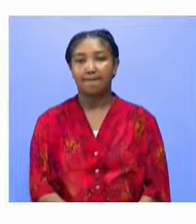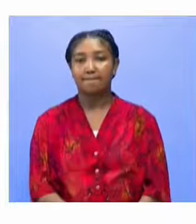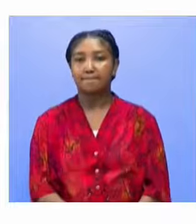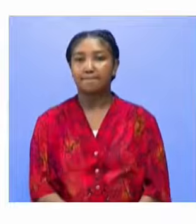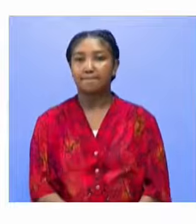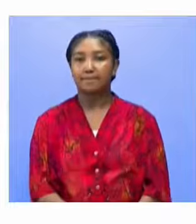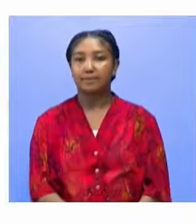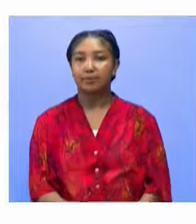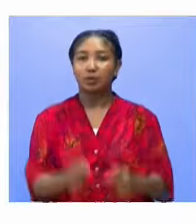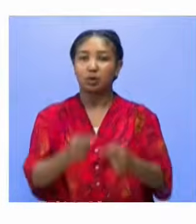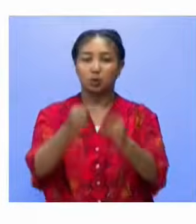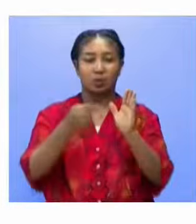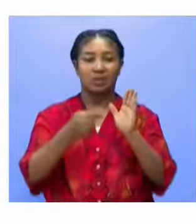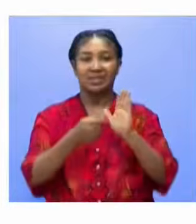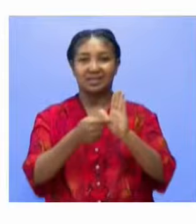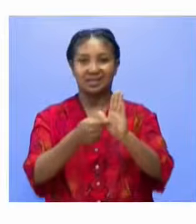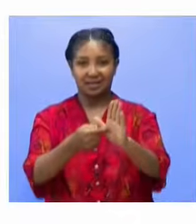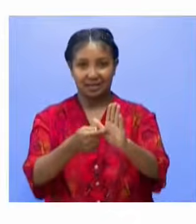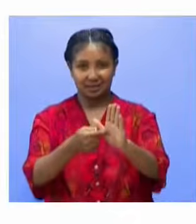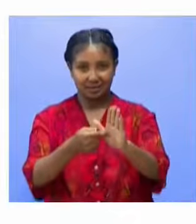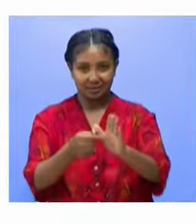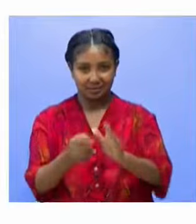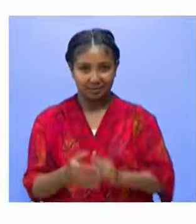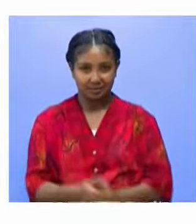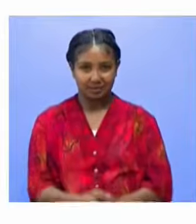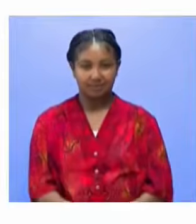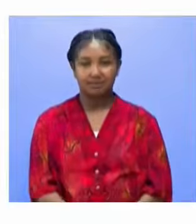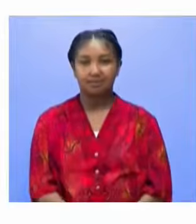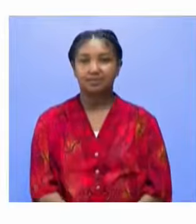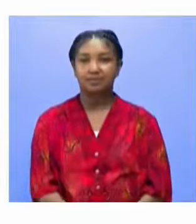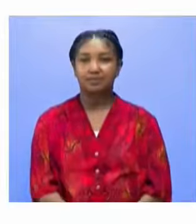to indicate